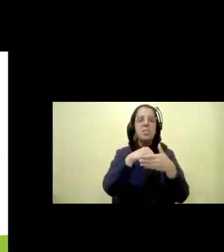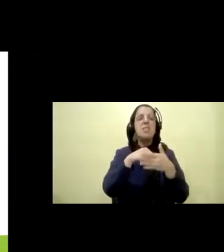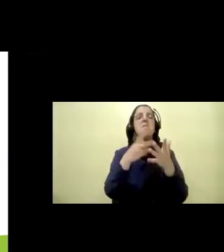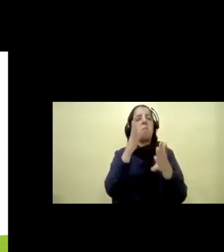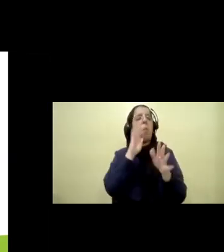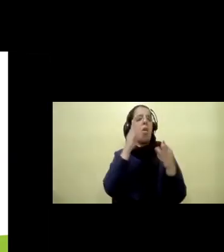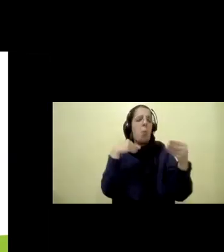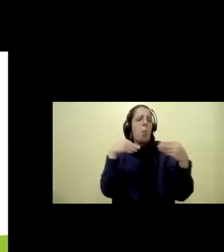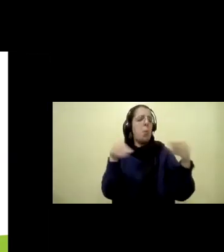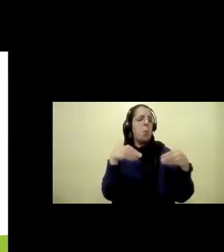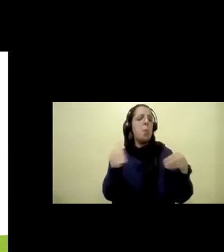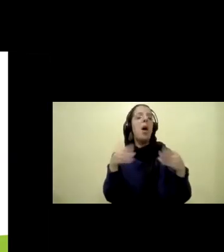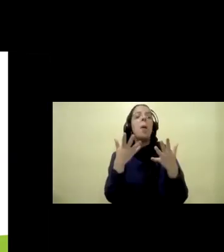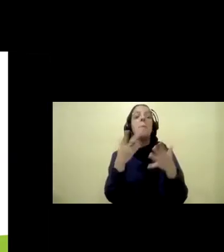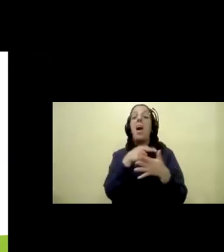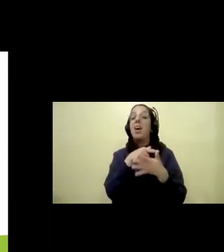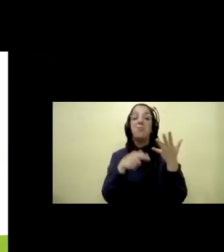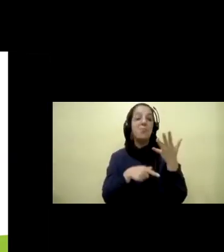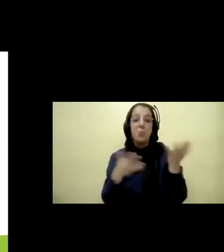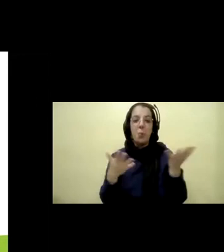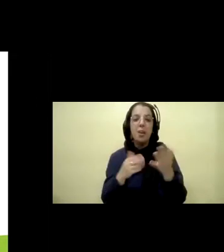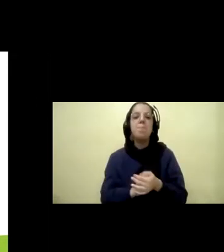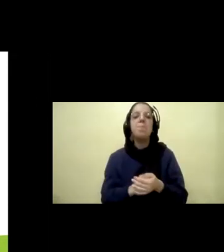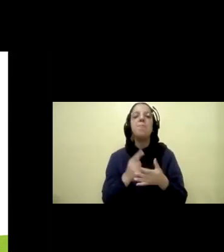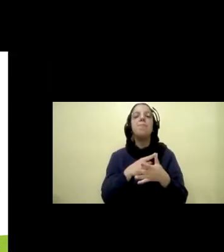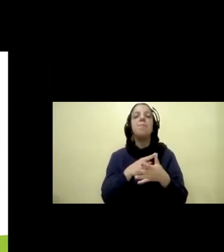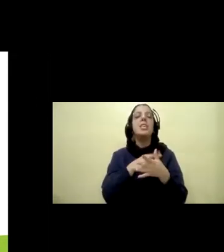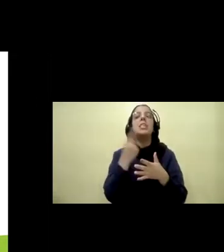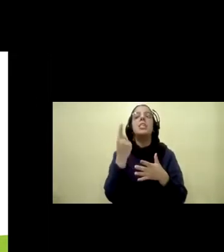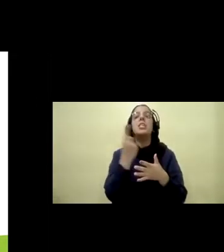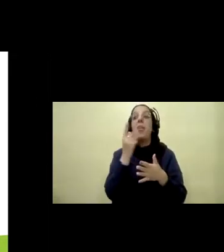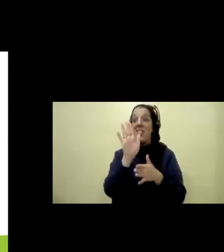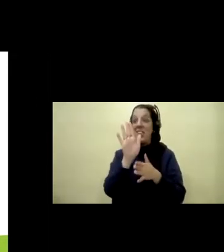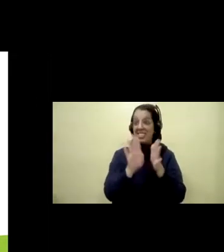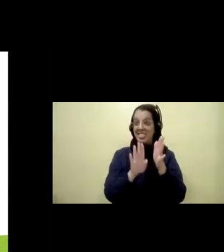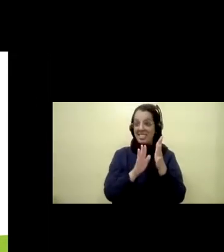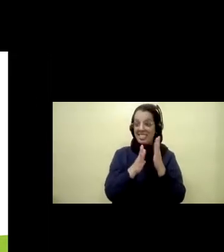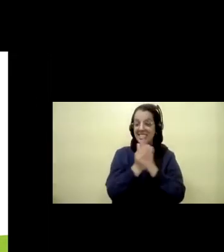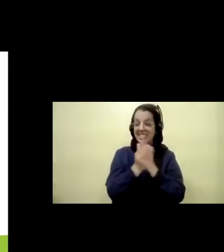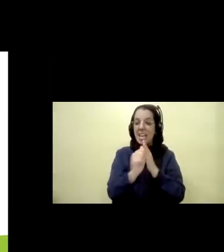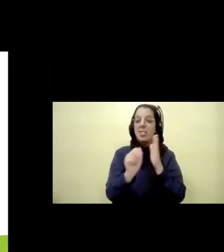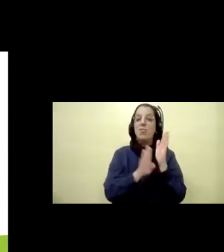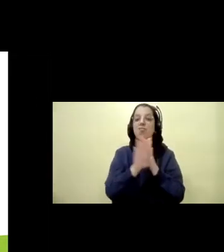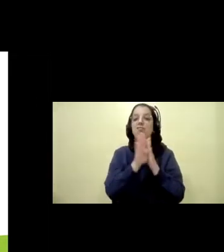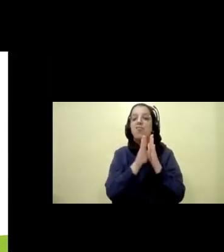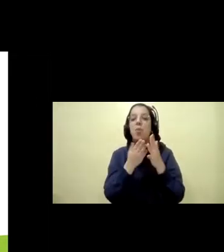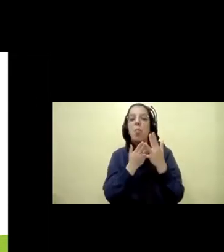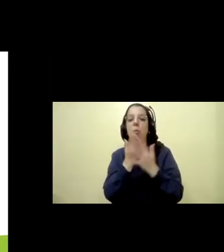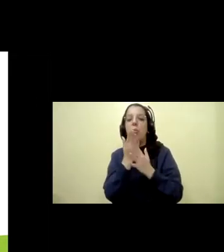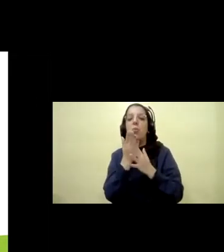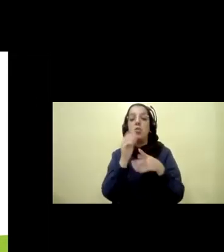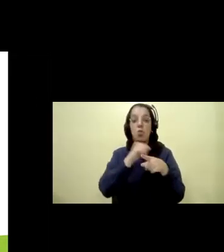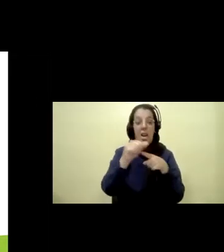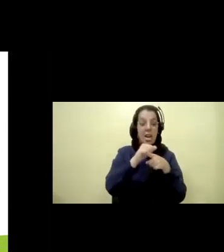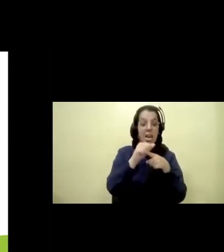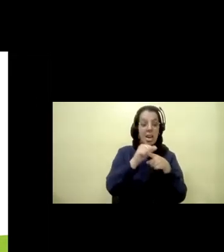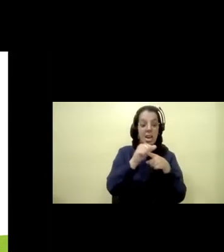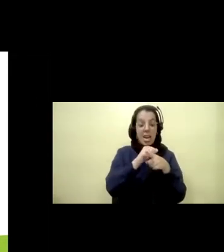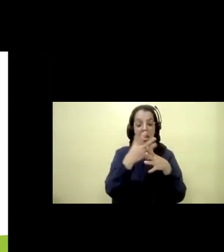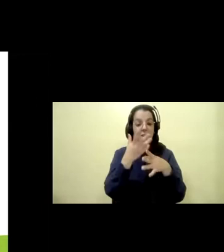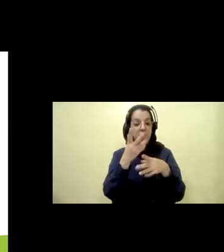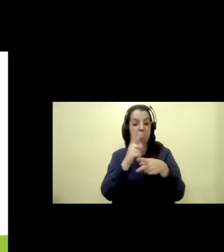part, we're talking about someone who has developed their skills through either training or practice, or both. Someone